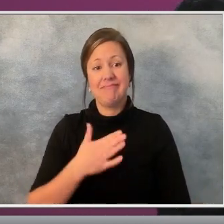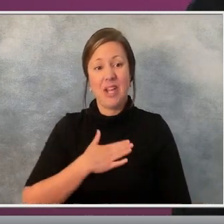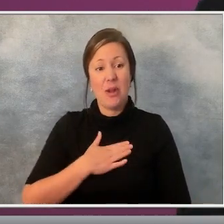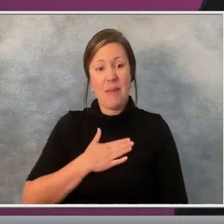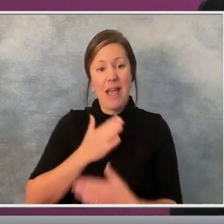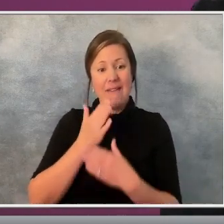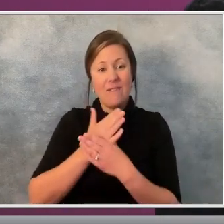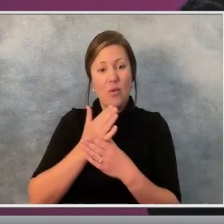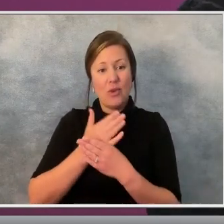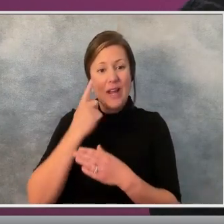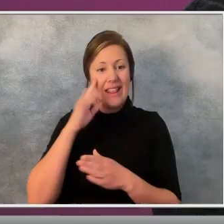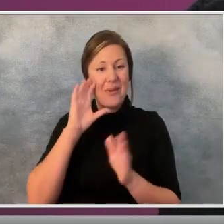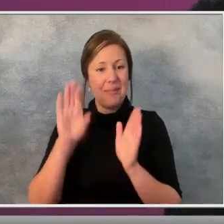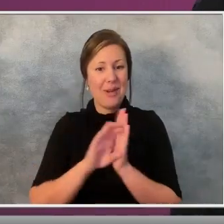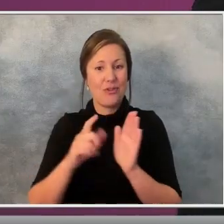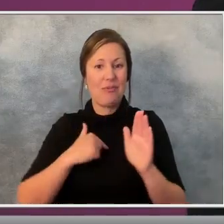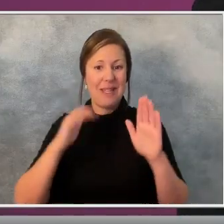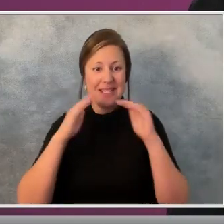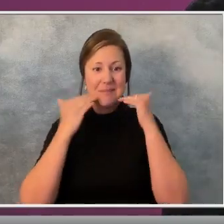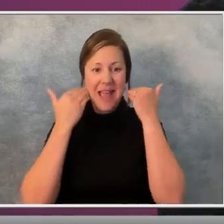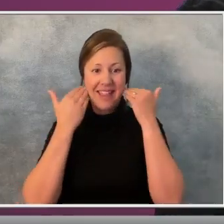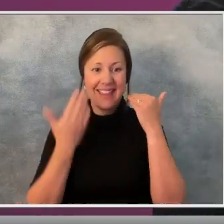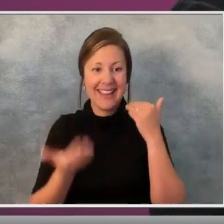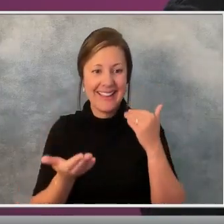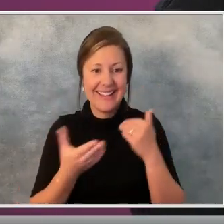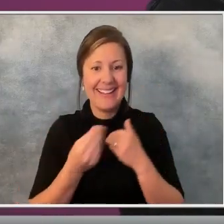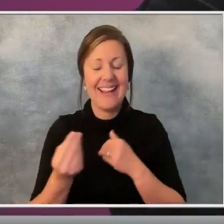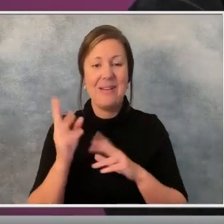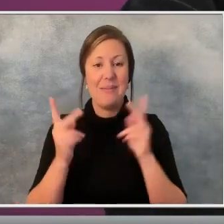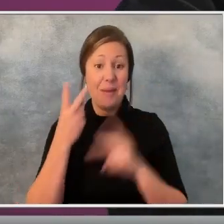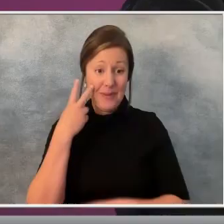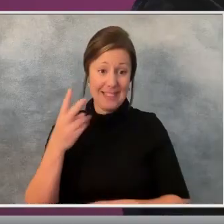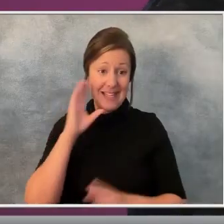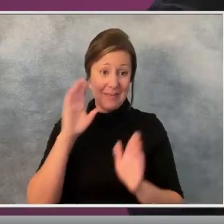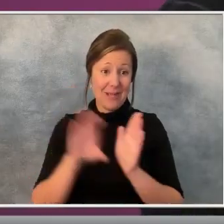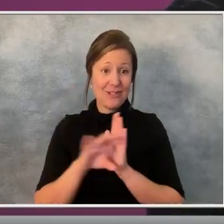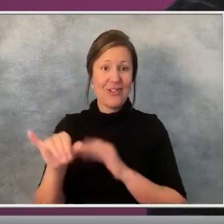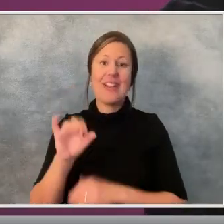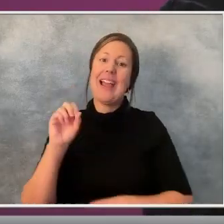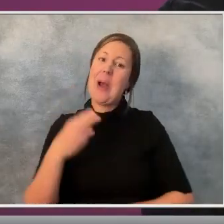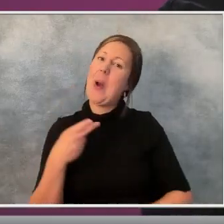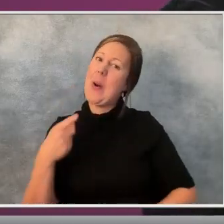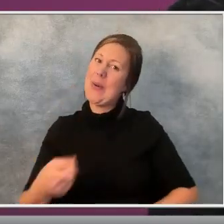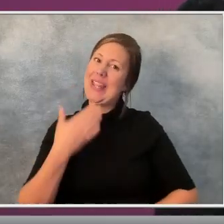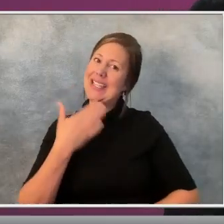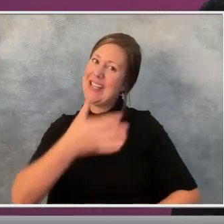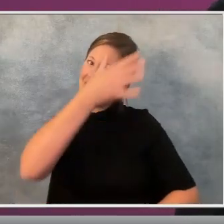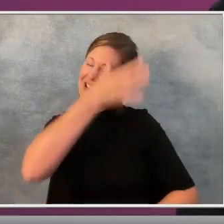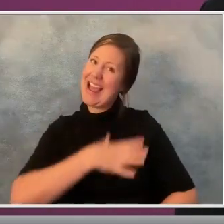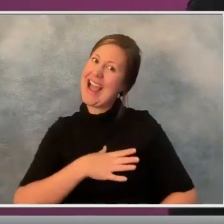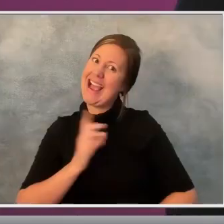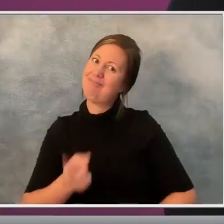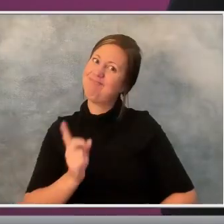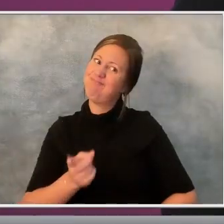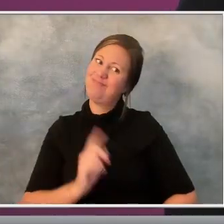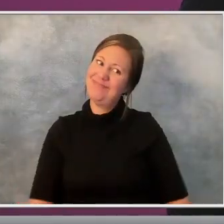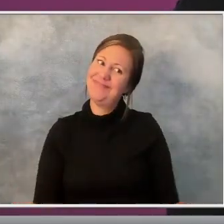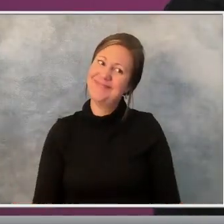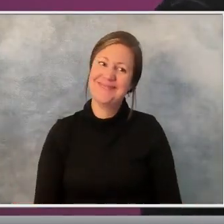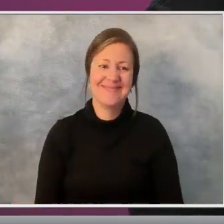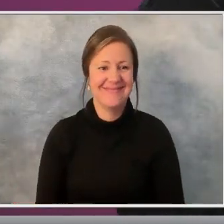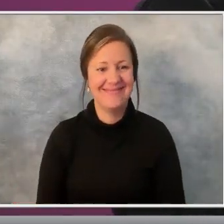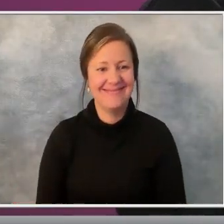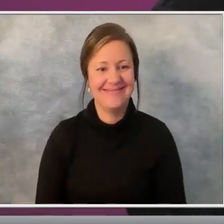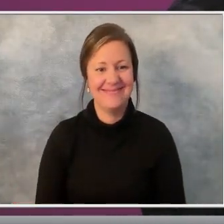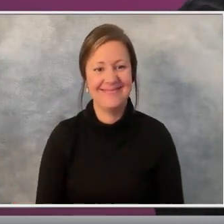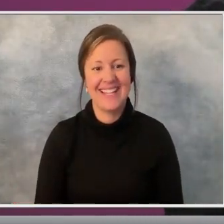just smiling on there, you know, and people look at that picture like, oh, this is a good guy, you know, this is a good guy here, you know. So they